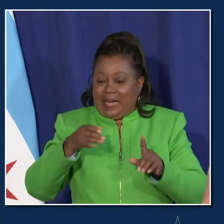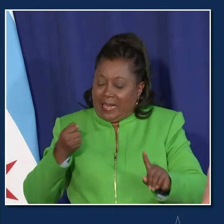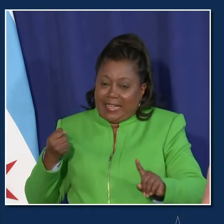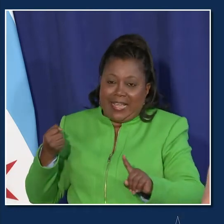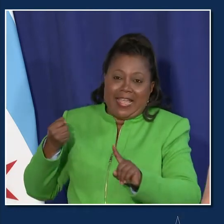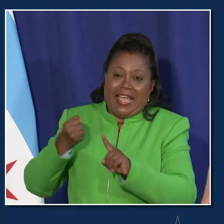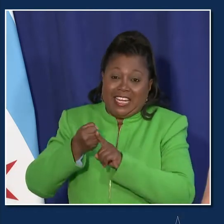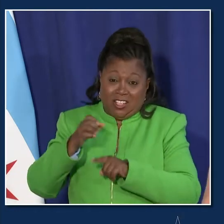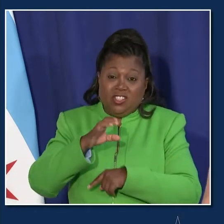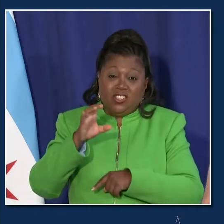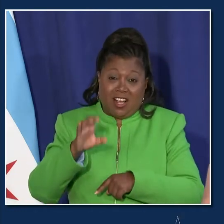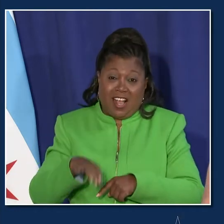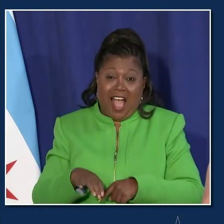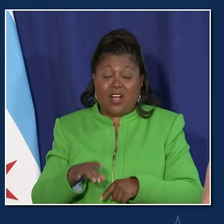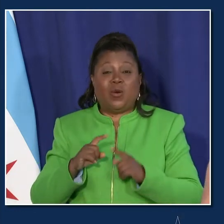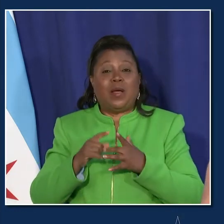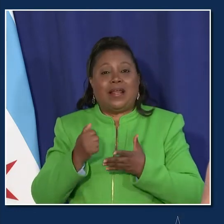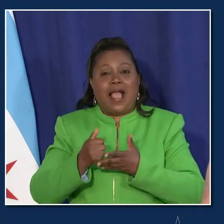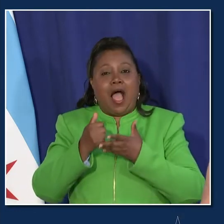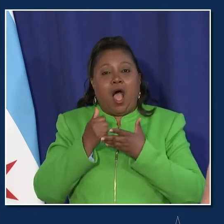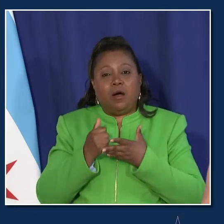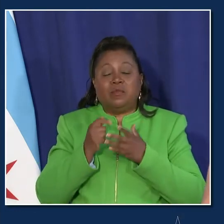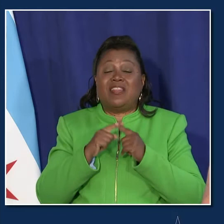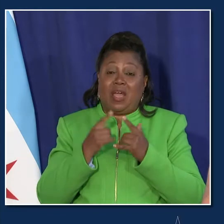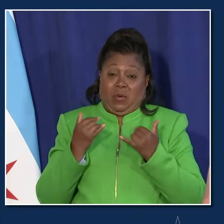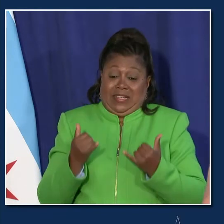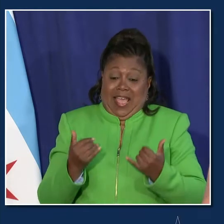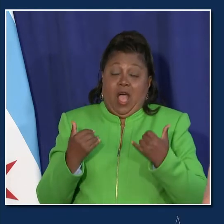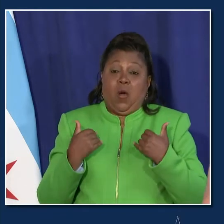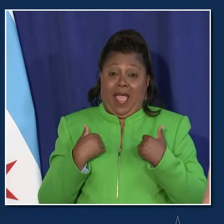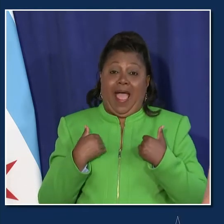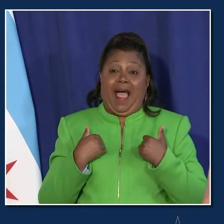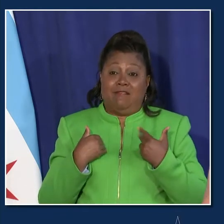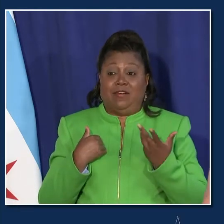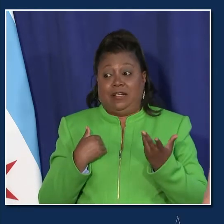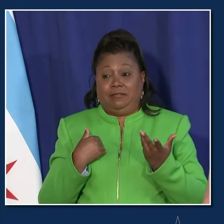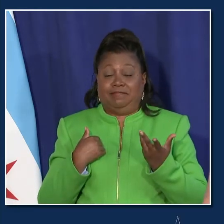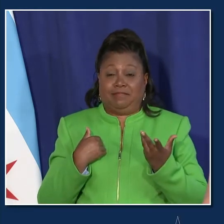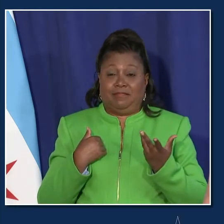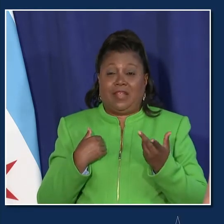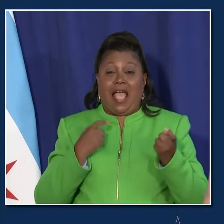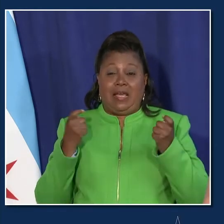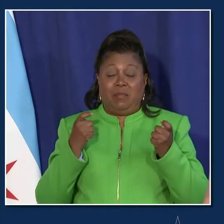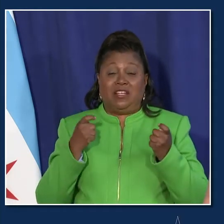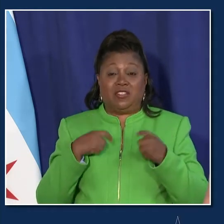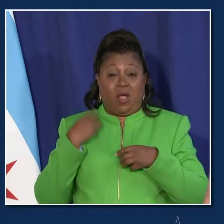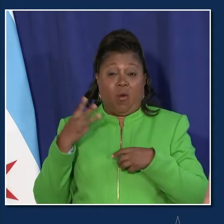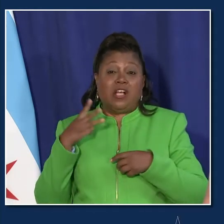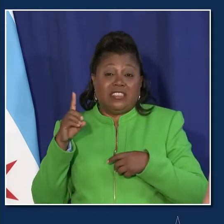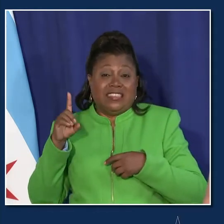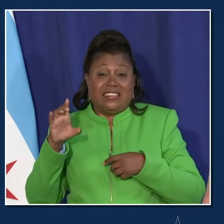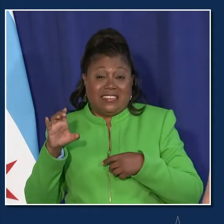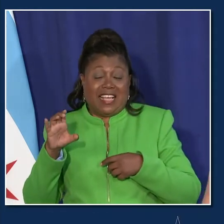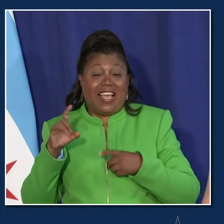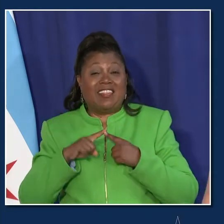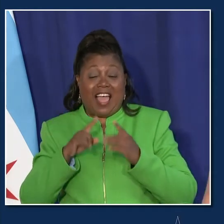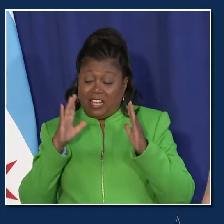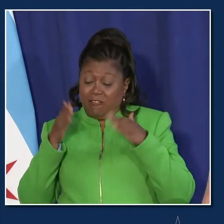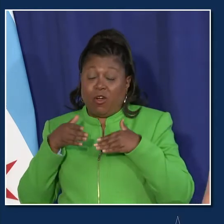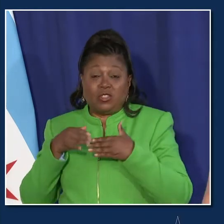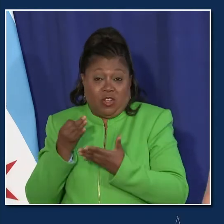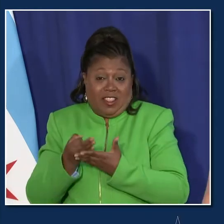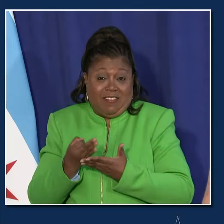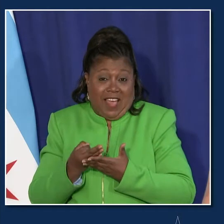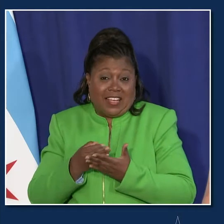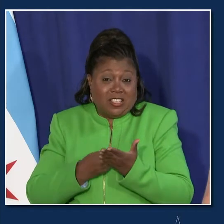hitting Chicago. It helps that we now have a administration in Washington, D.C. that is focused on the